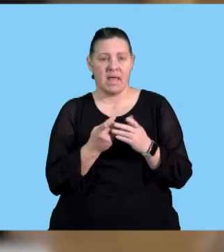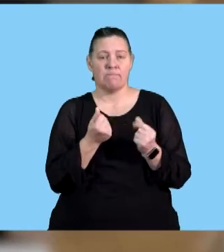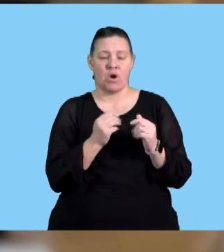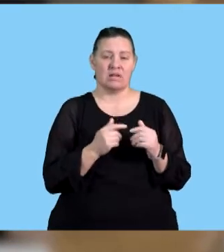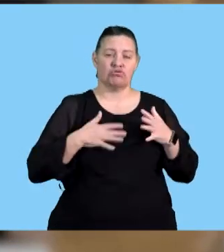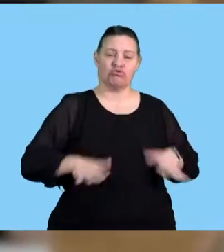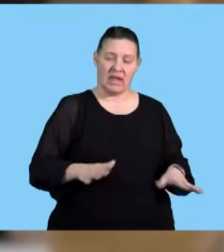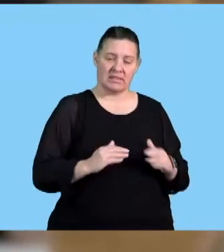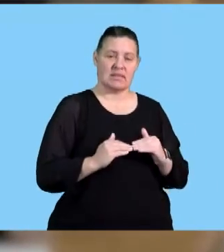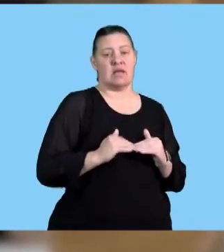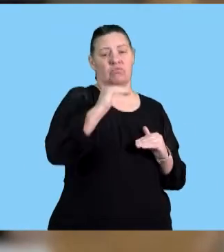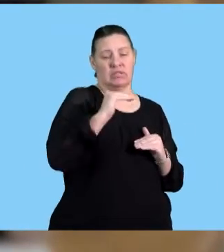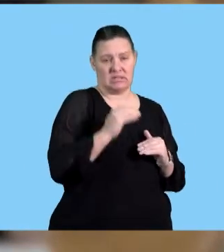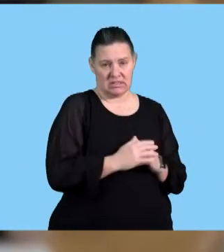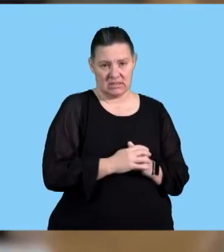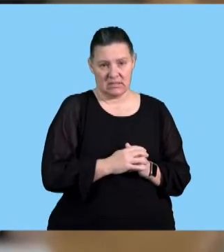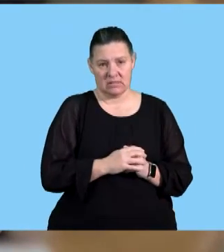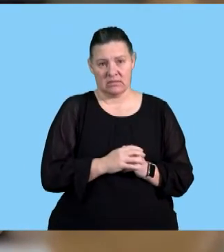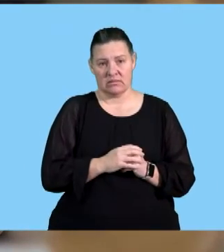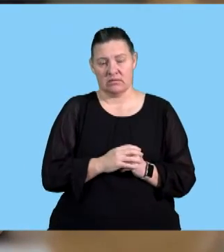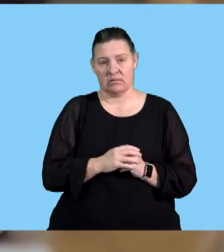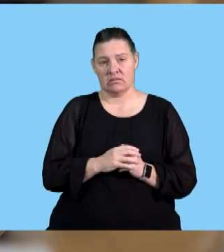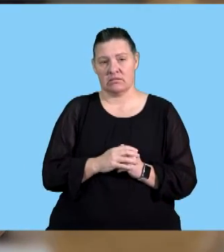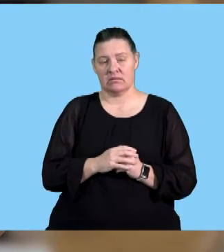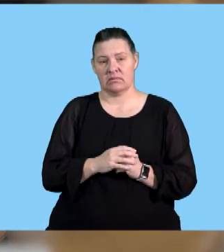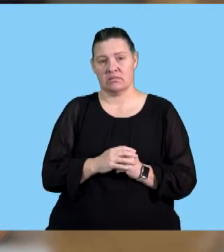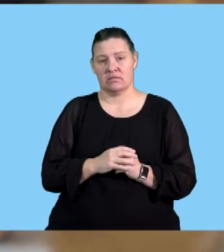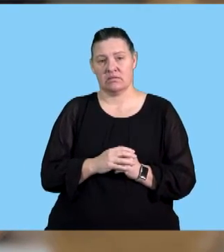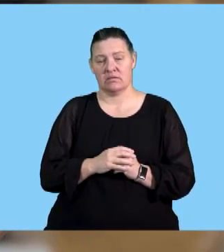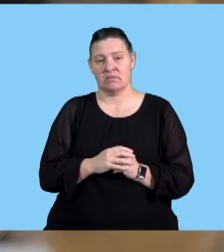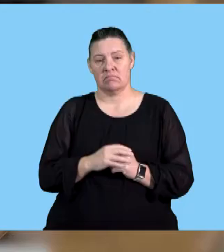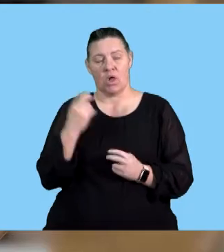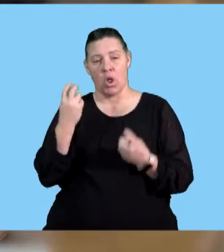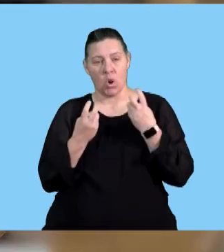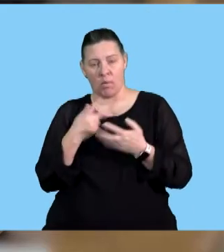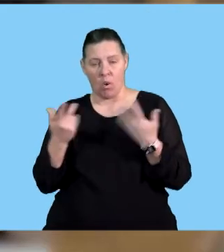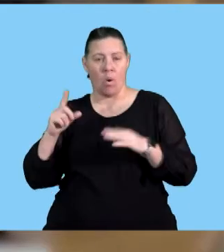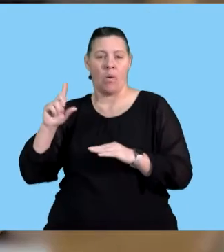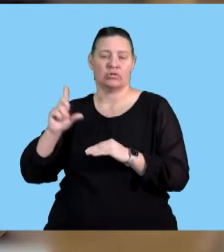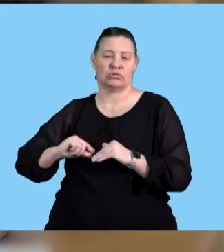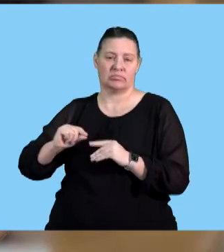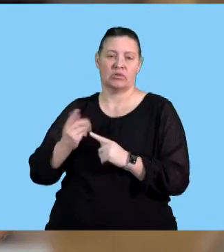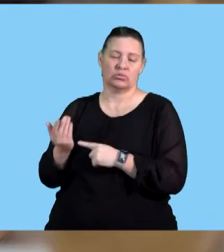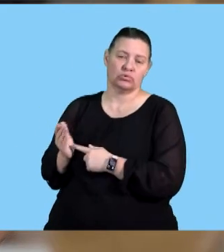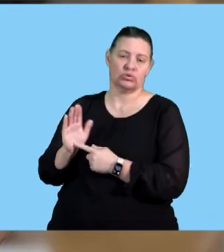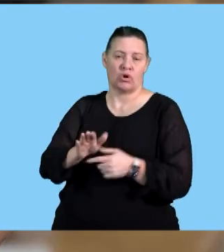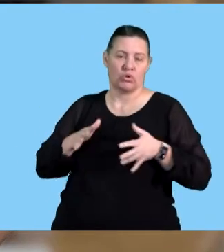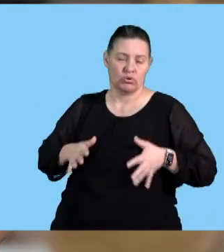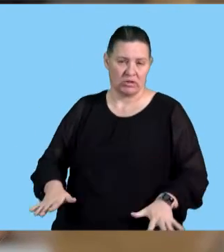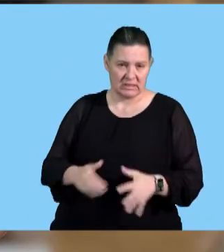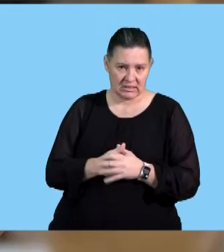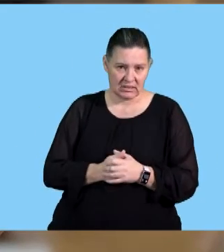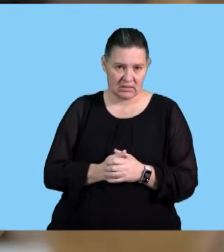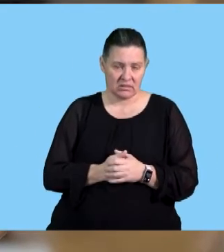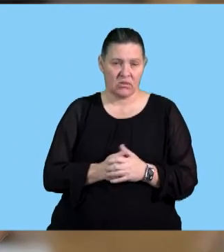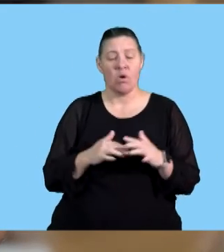see maybe she can increase the price that she's selling her dresses for, or maybe she can look for a cheaper place